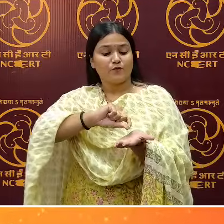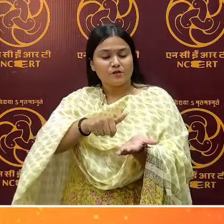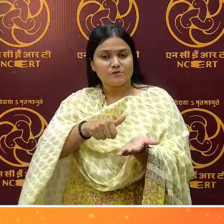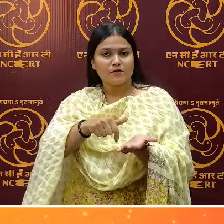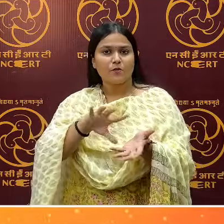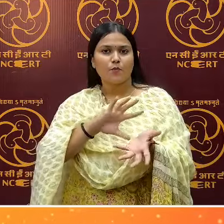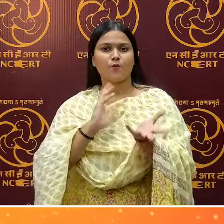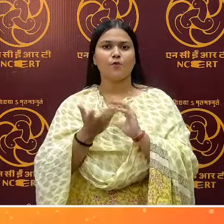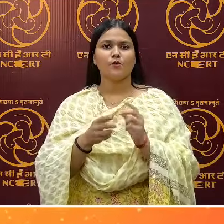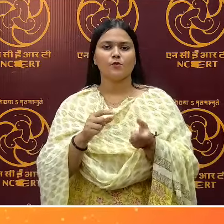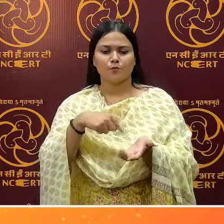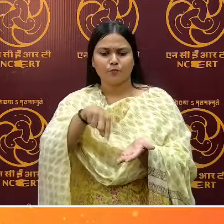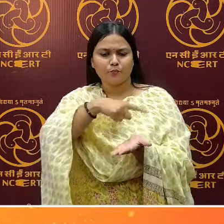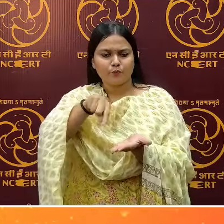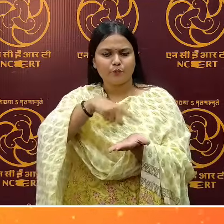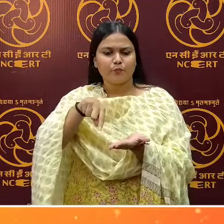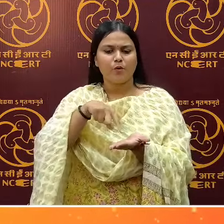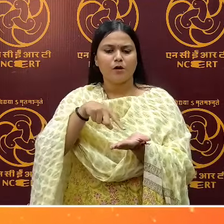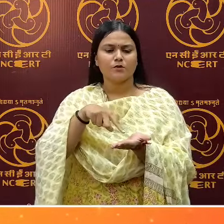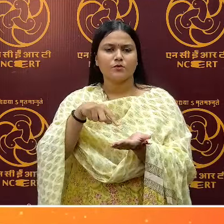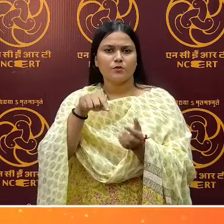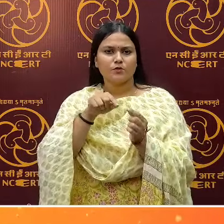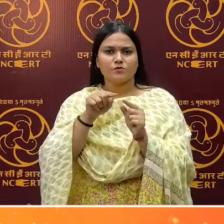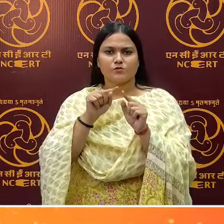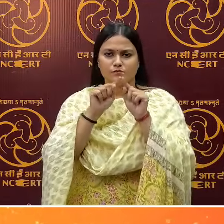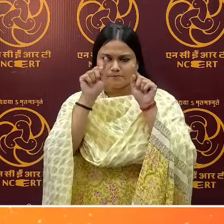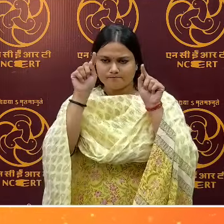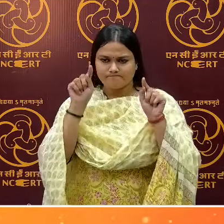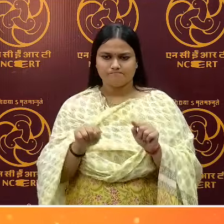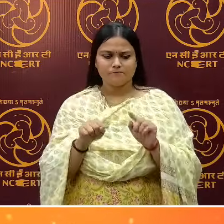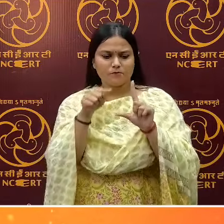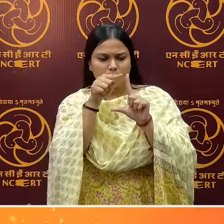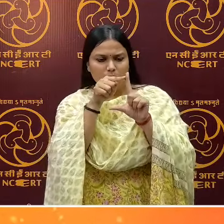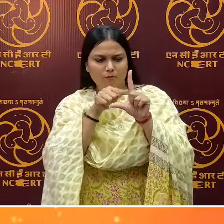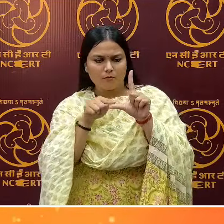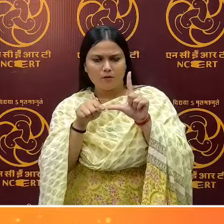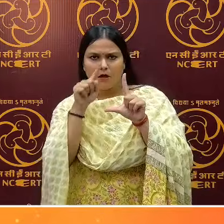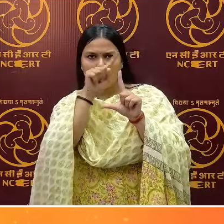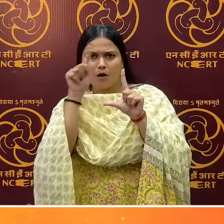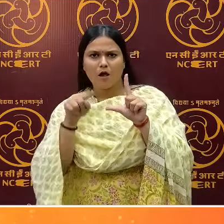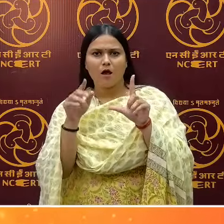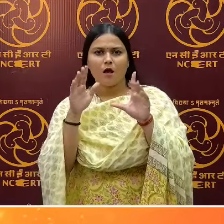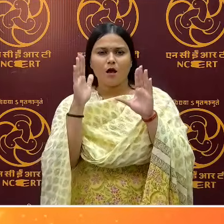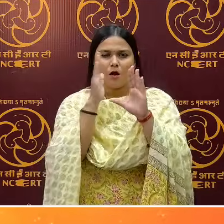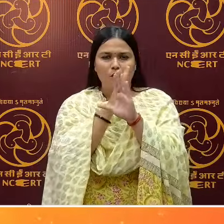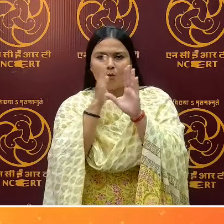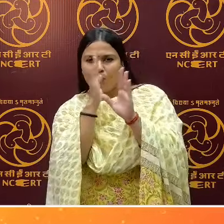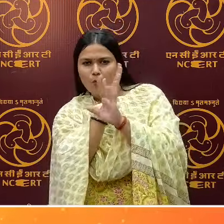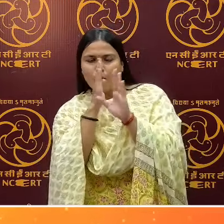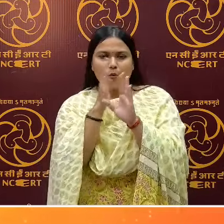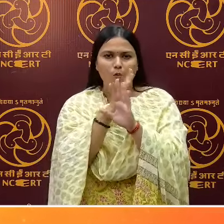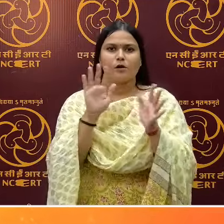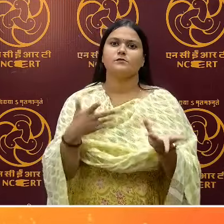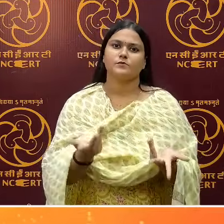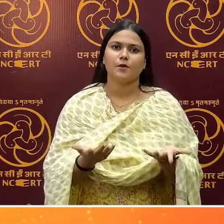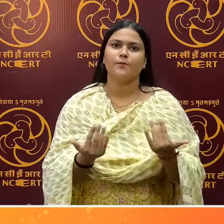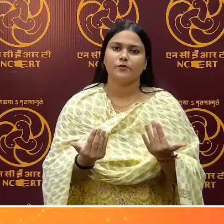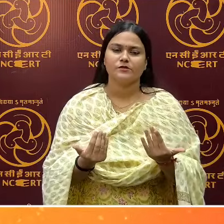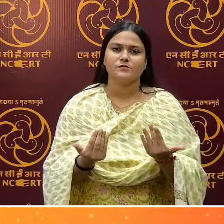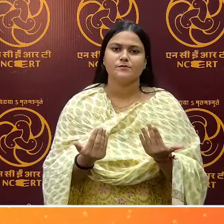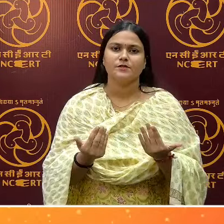around, the edges get blurred, and similarly this bindi also got blurred. If you noticed, it formed a